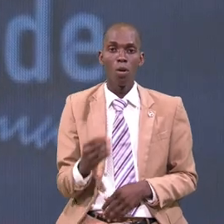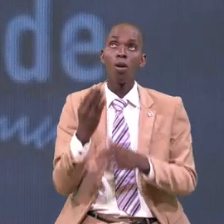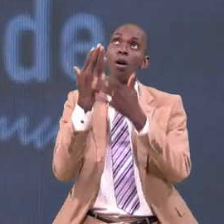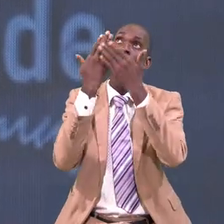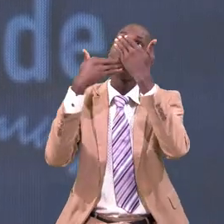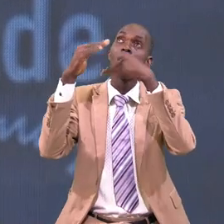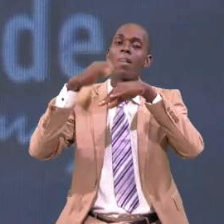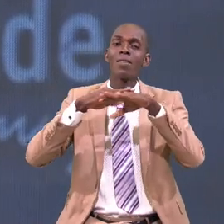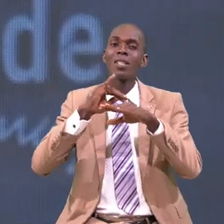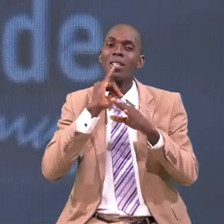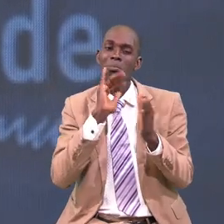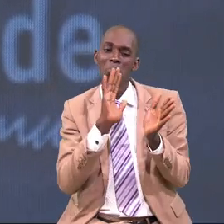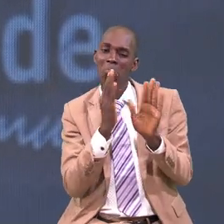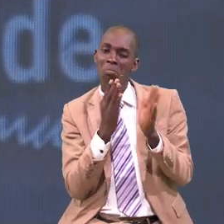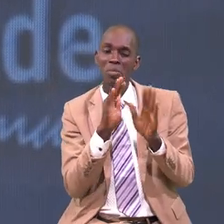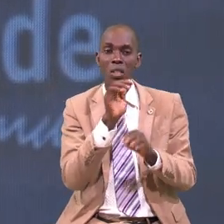man traveling.